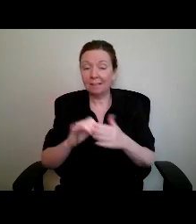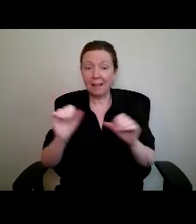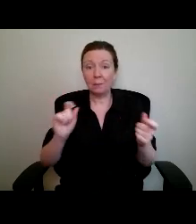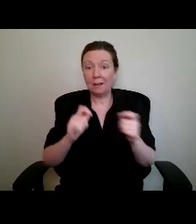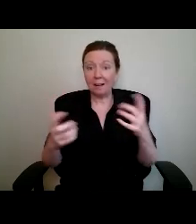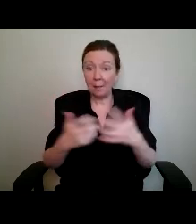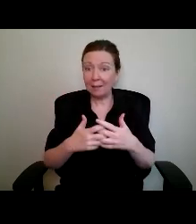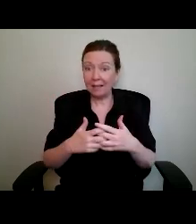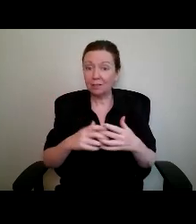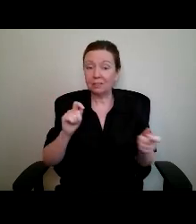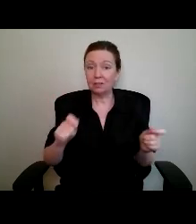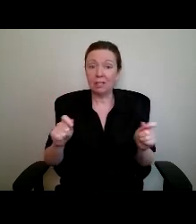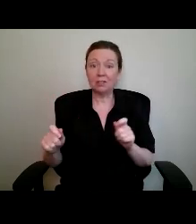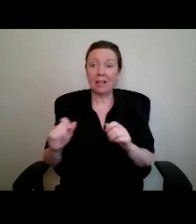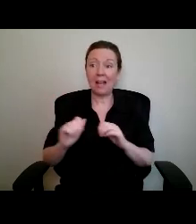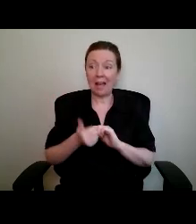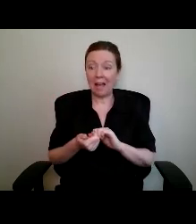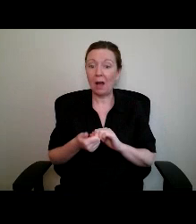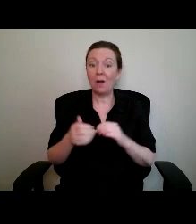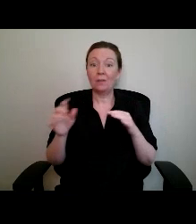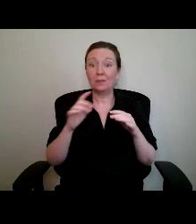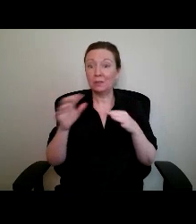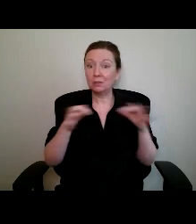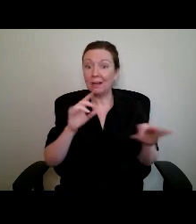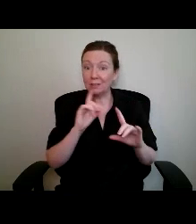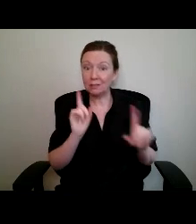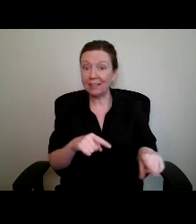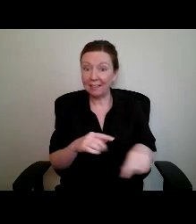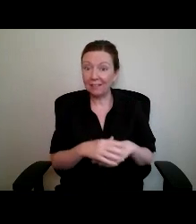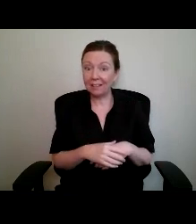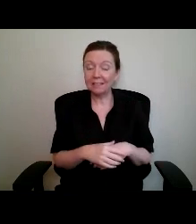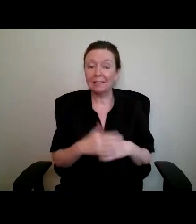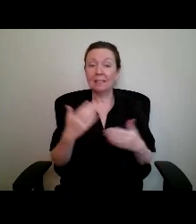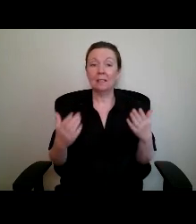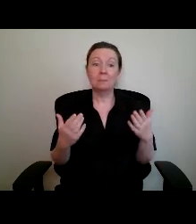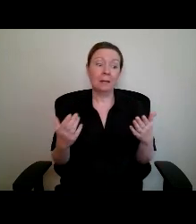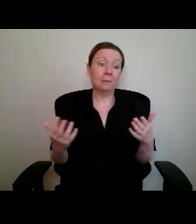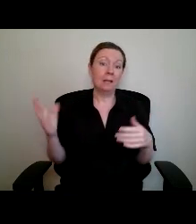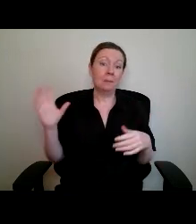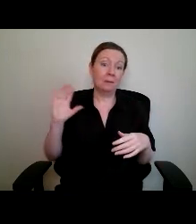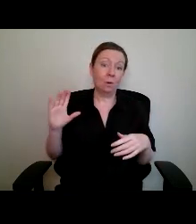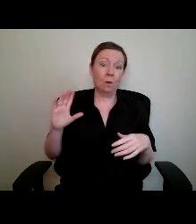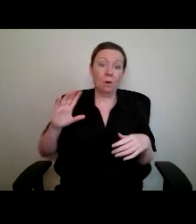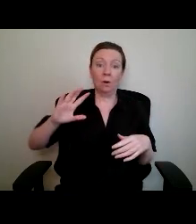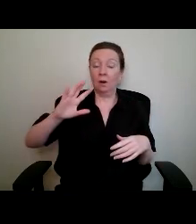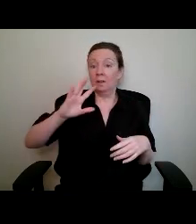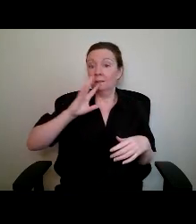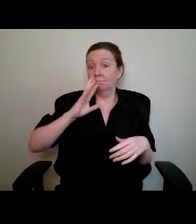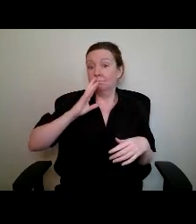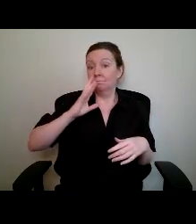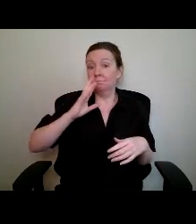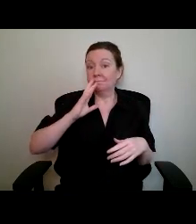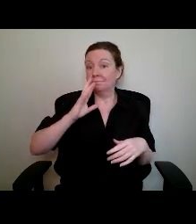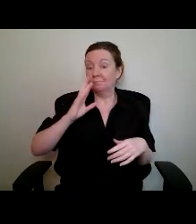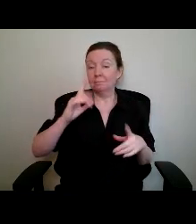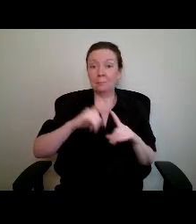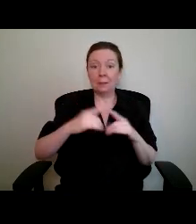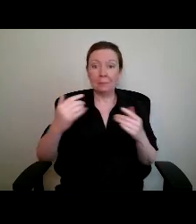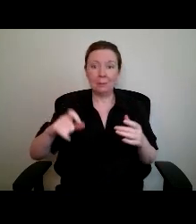is changing how the directions are given. So maybe they were spoken in an orientation, but maybe we